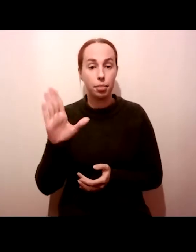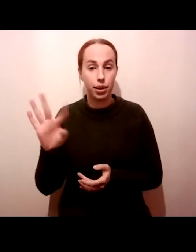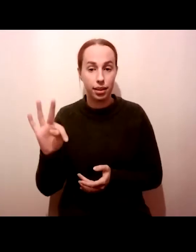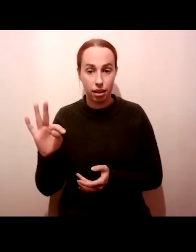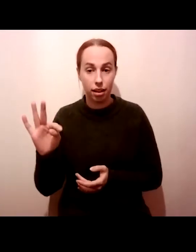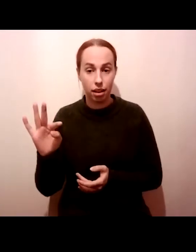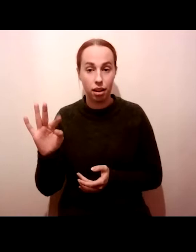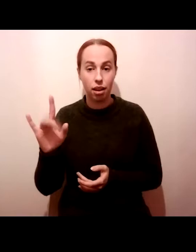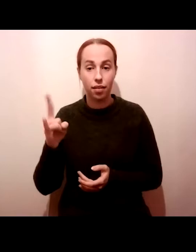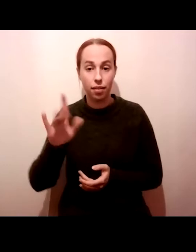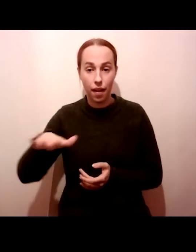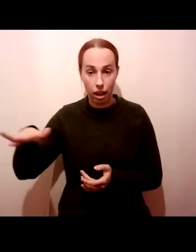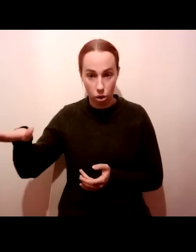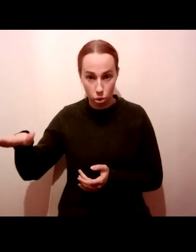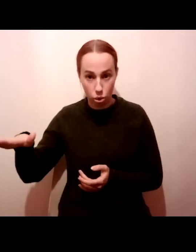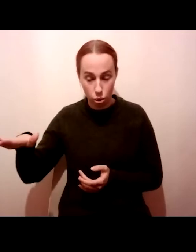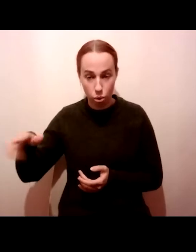As for the LGBT